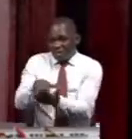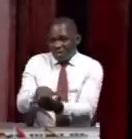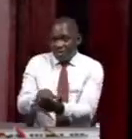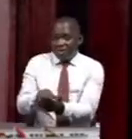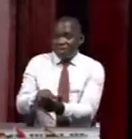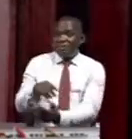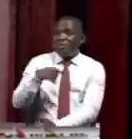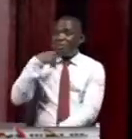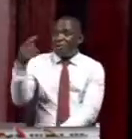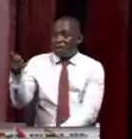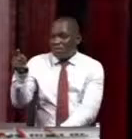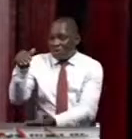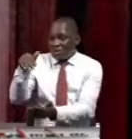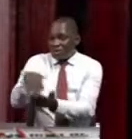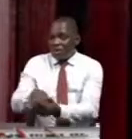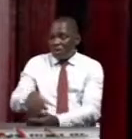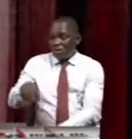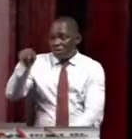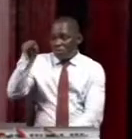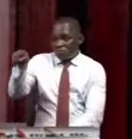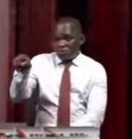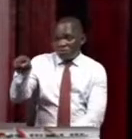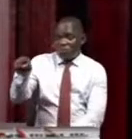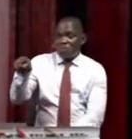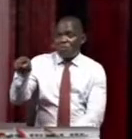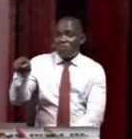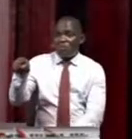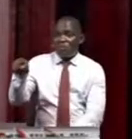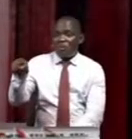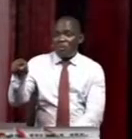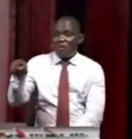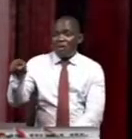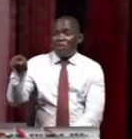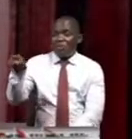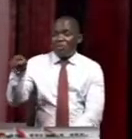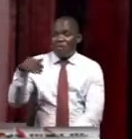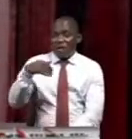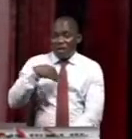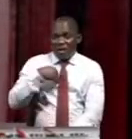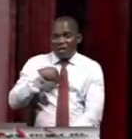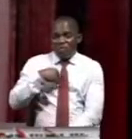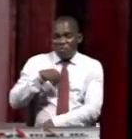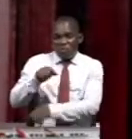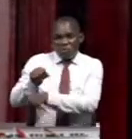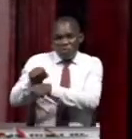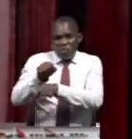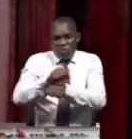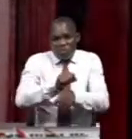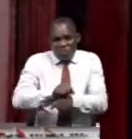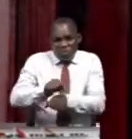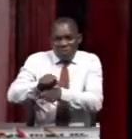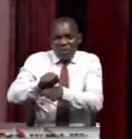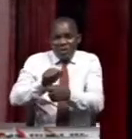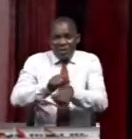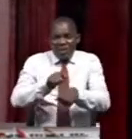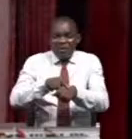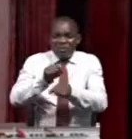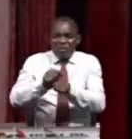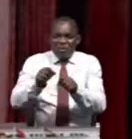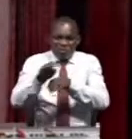that you had a working phone with you at the time.